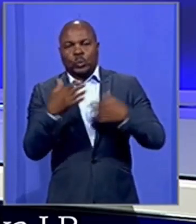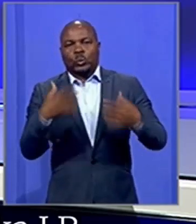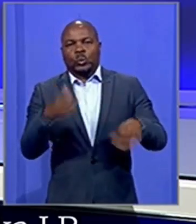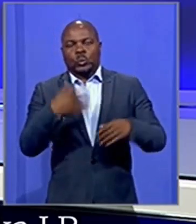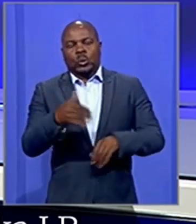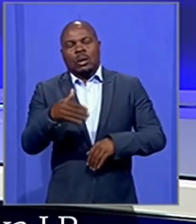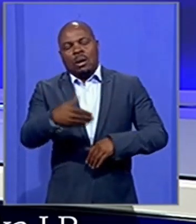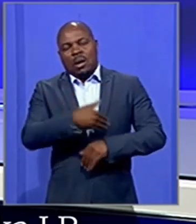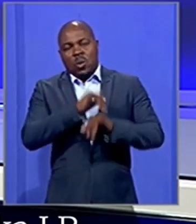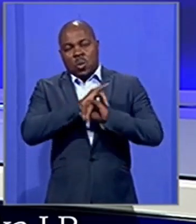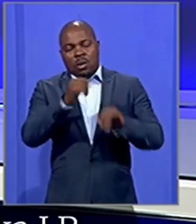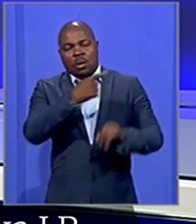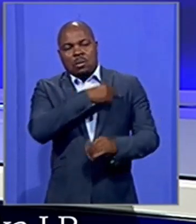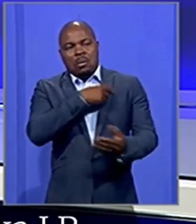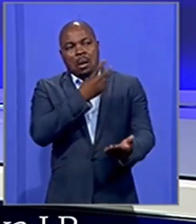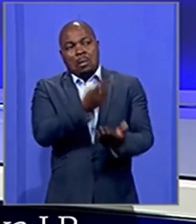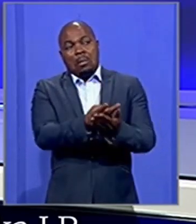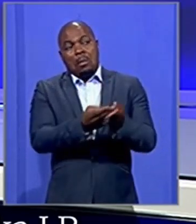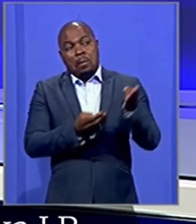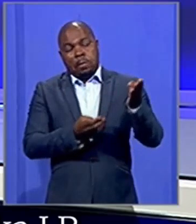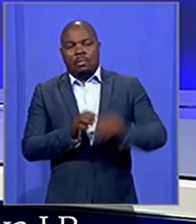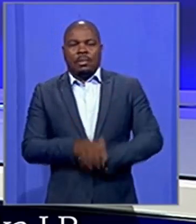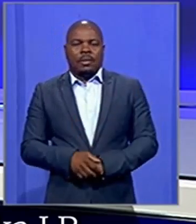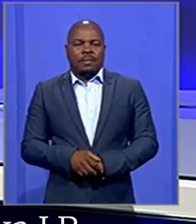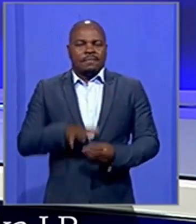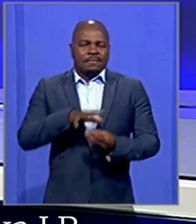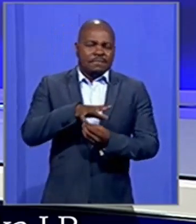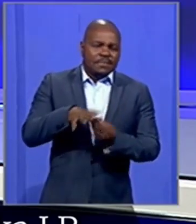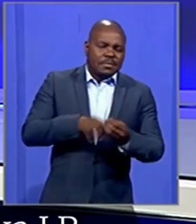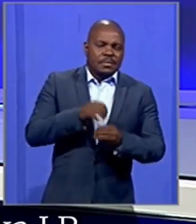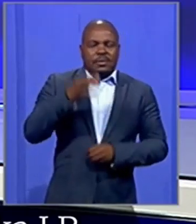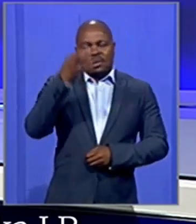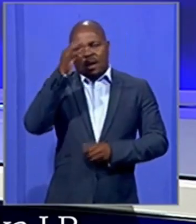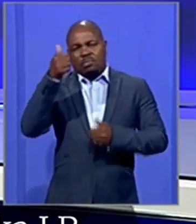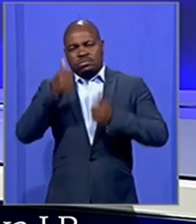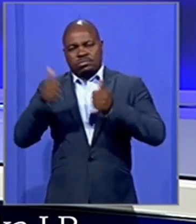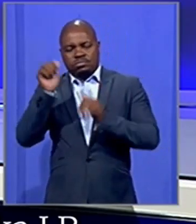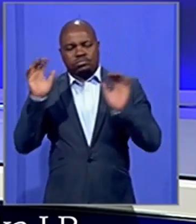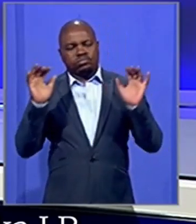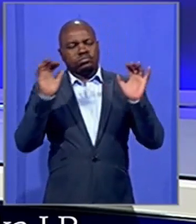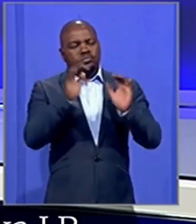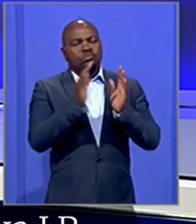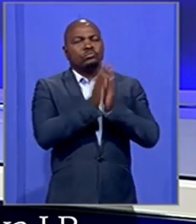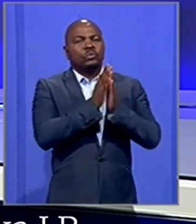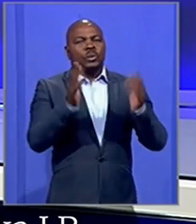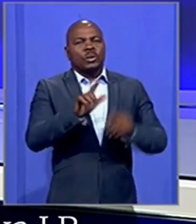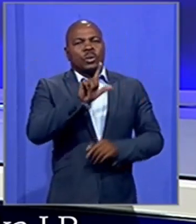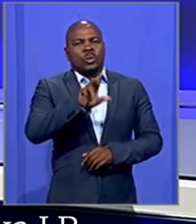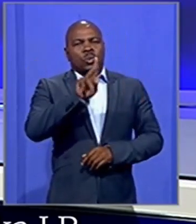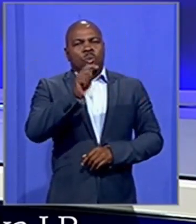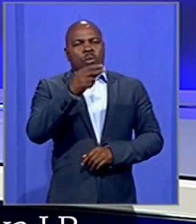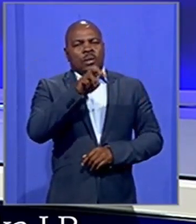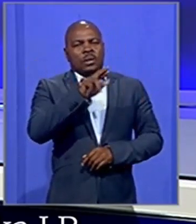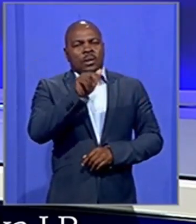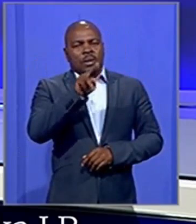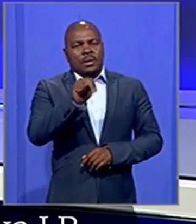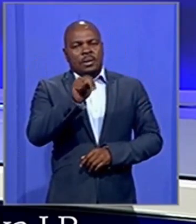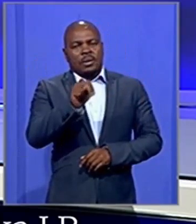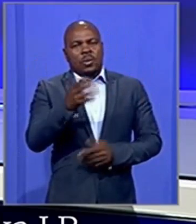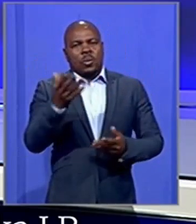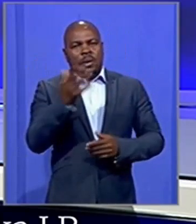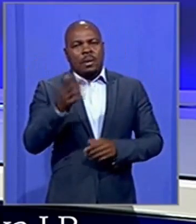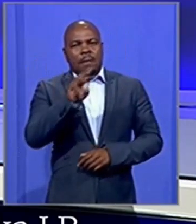le badimo ka bookelong. Balapa le bahlankedi ba mmusho ba kgobokane kerekeng ya Lutheran Baptist ka